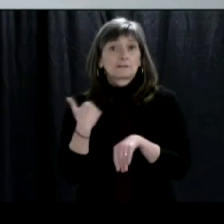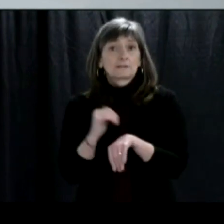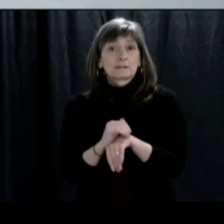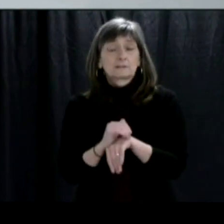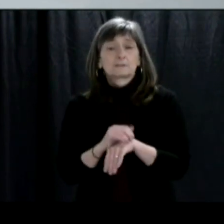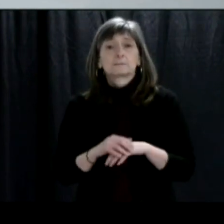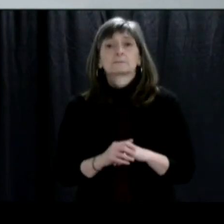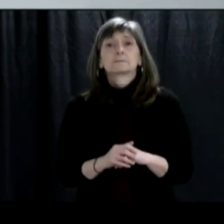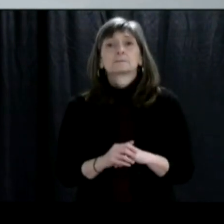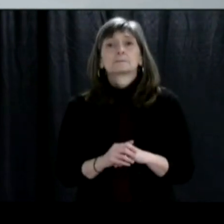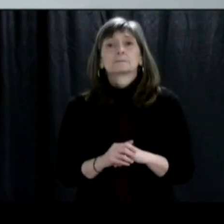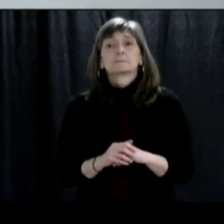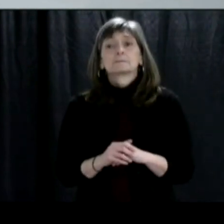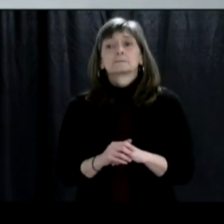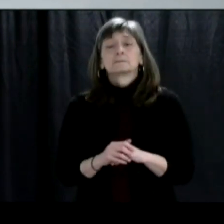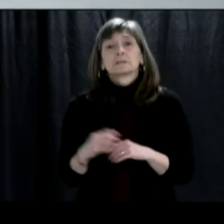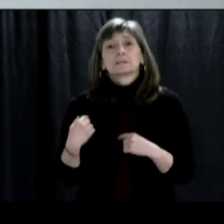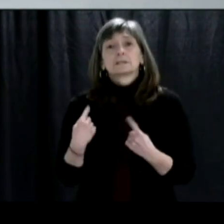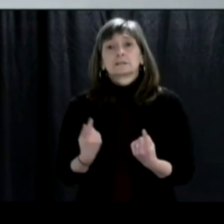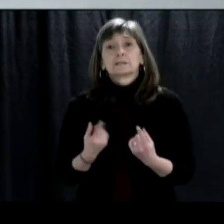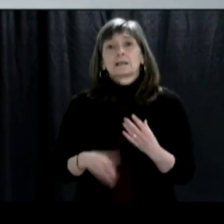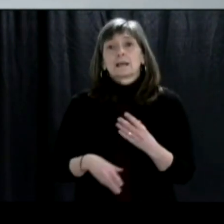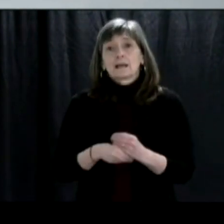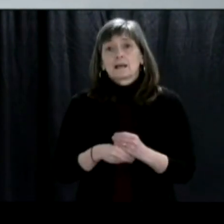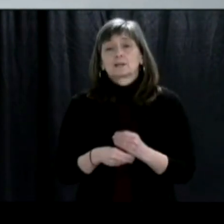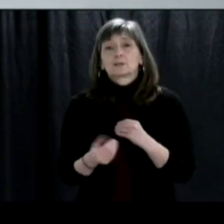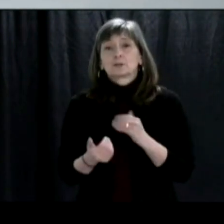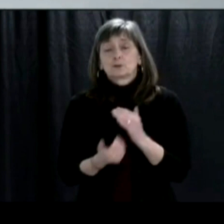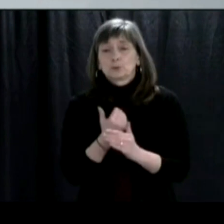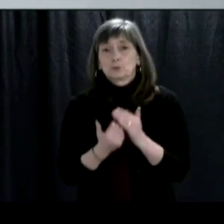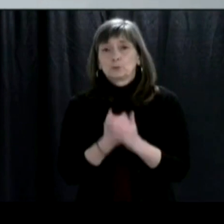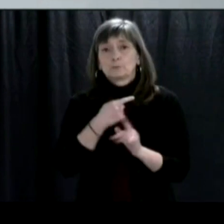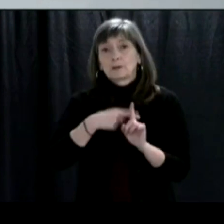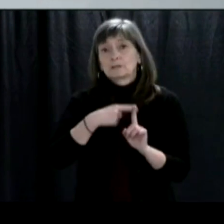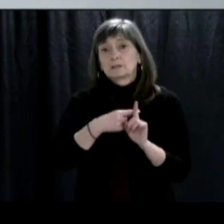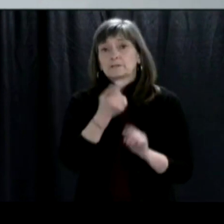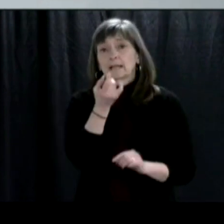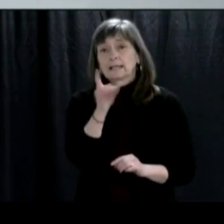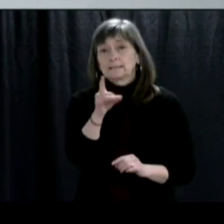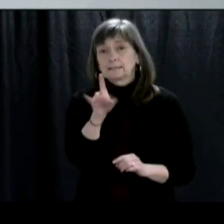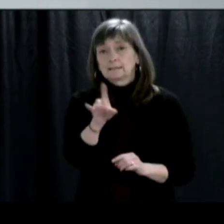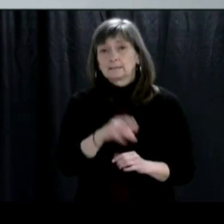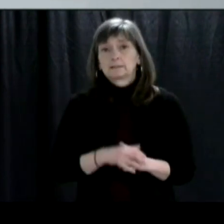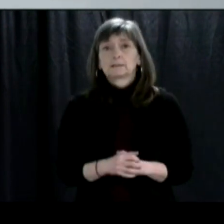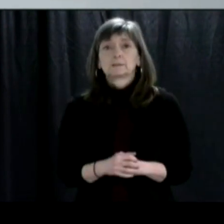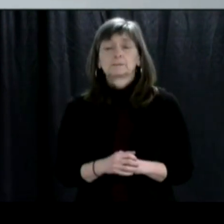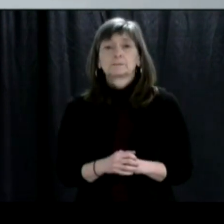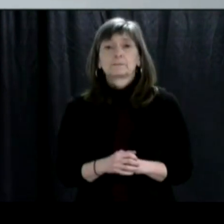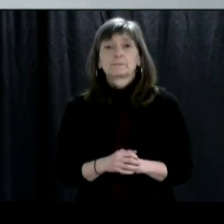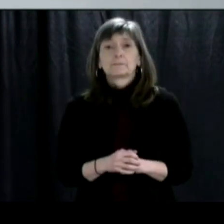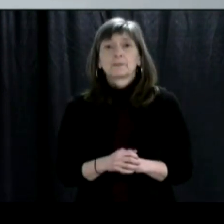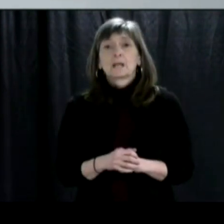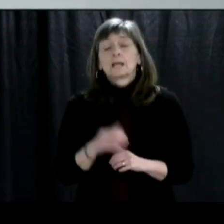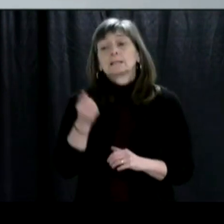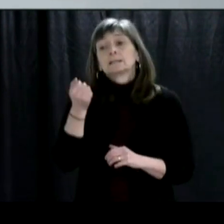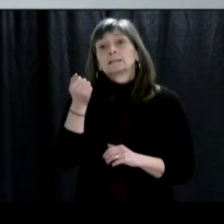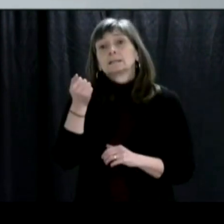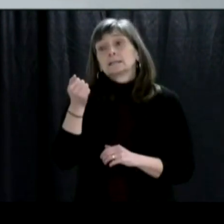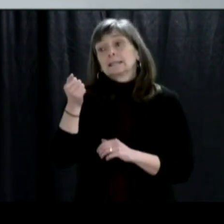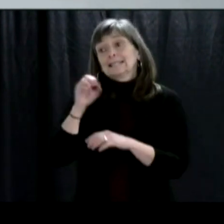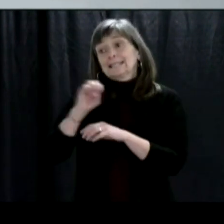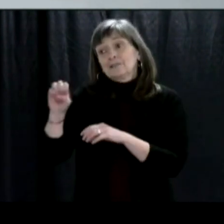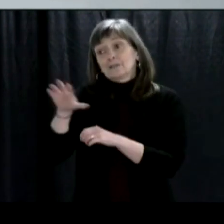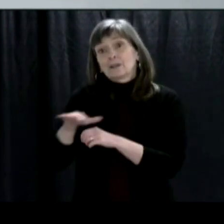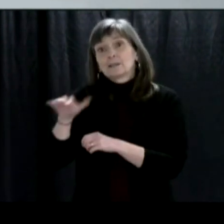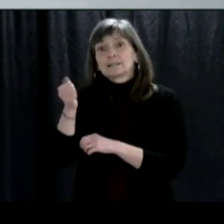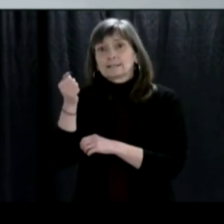Since the media briefing yesterday, we have 18 new positive cases. Of these, 16 are in the Eastern